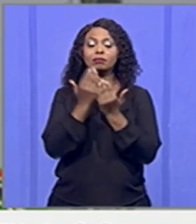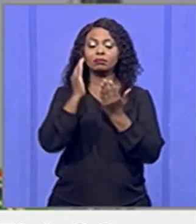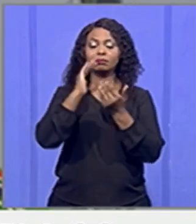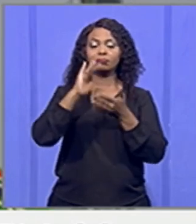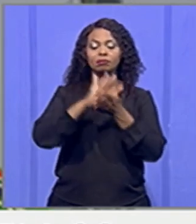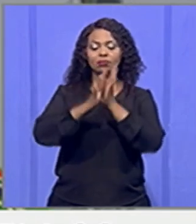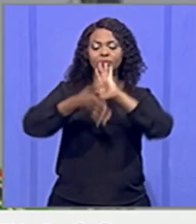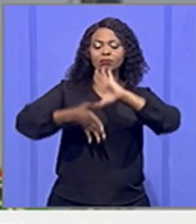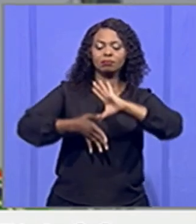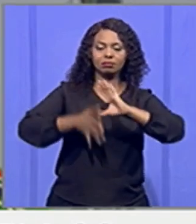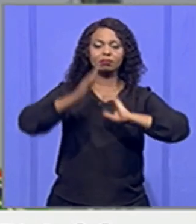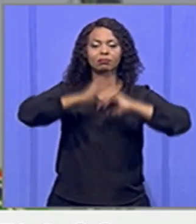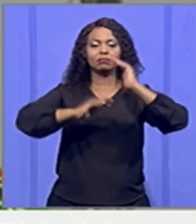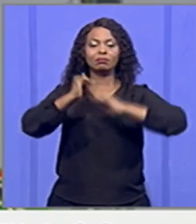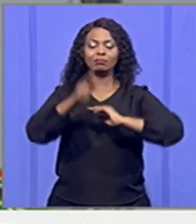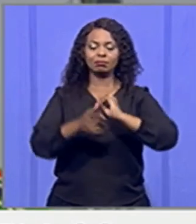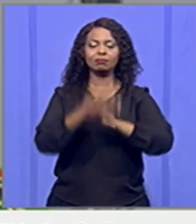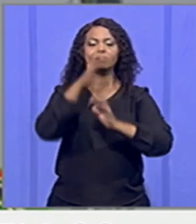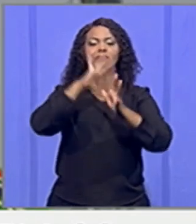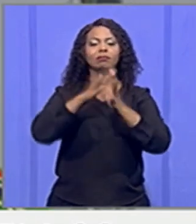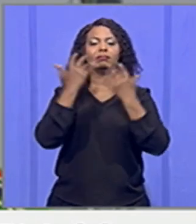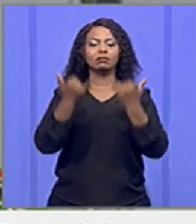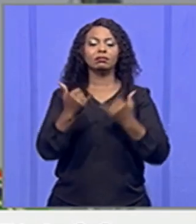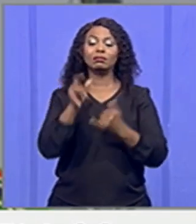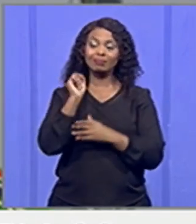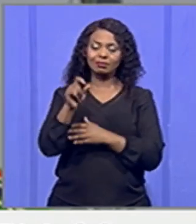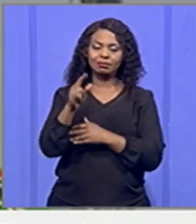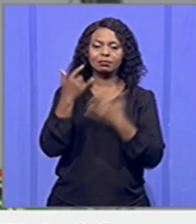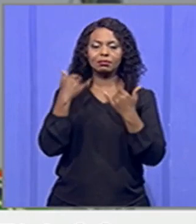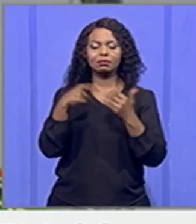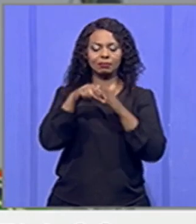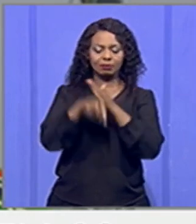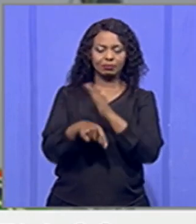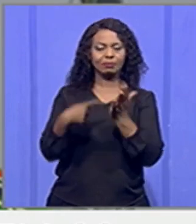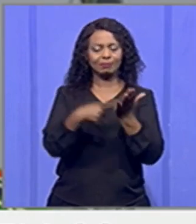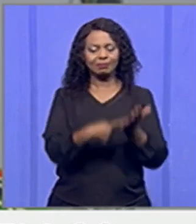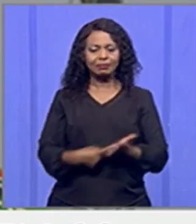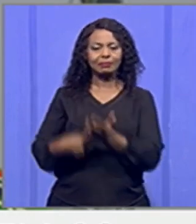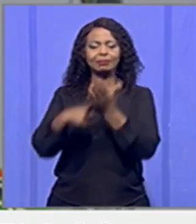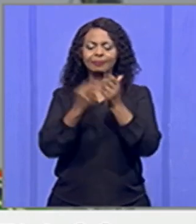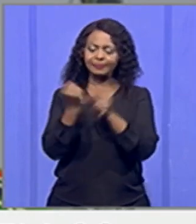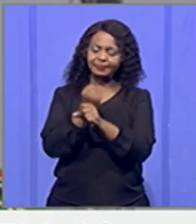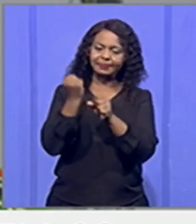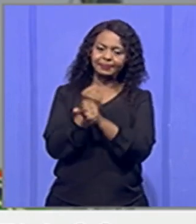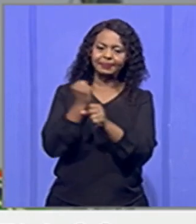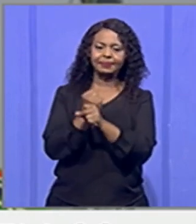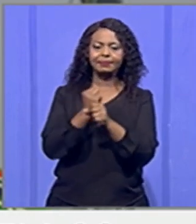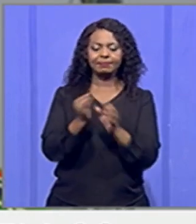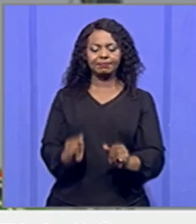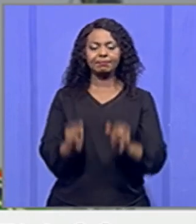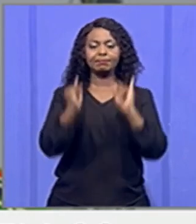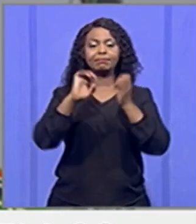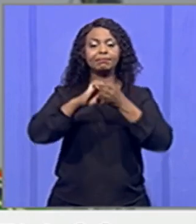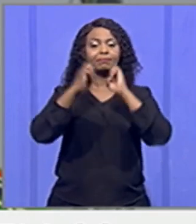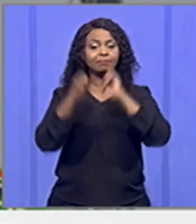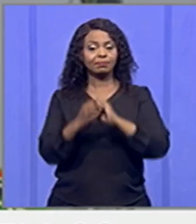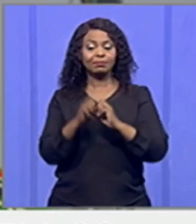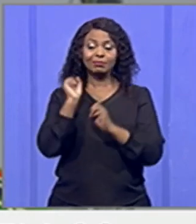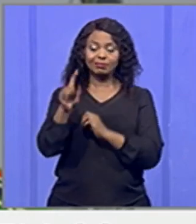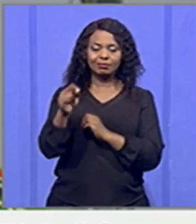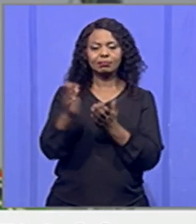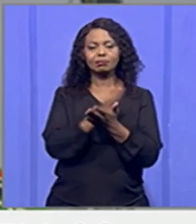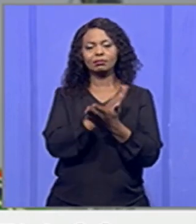key priority for the sector. For this reason, we are working at different ways of dealing with this serious challenge, which amongst